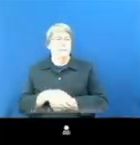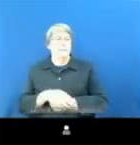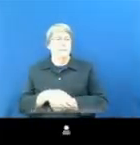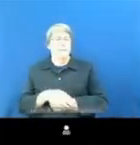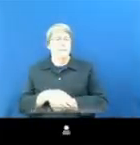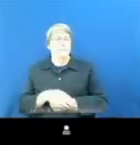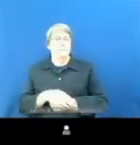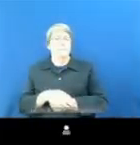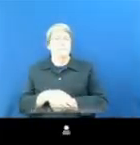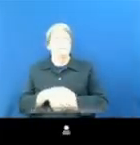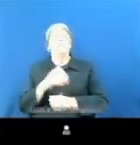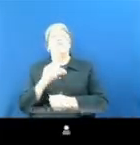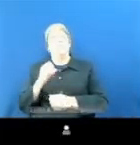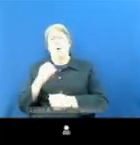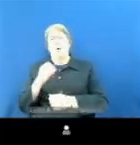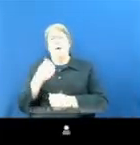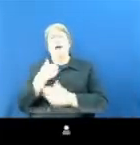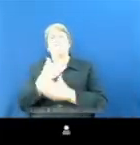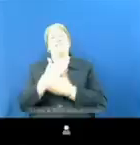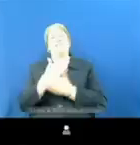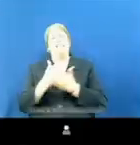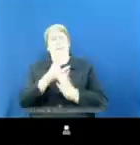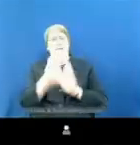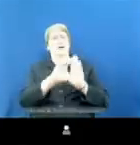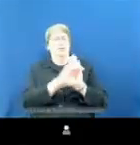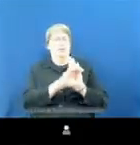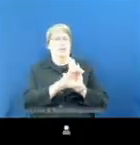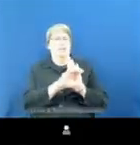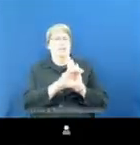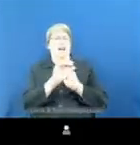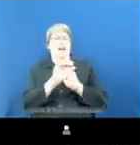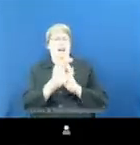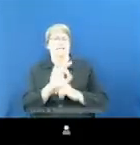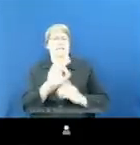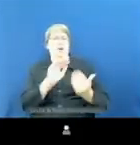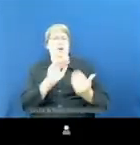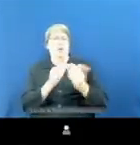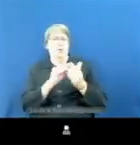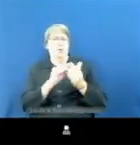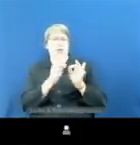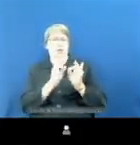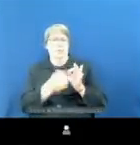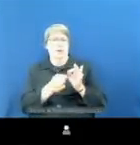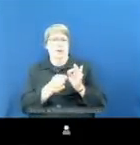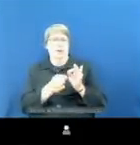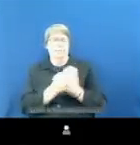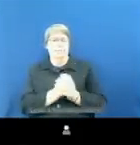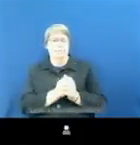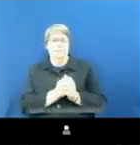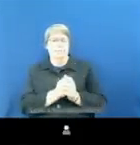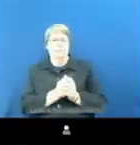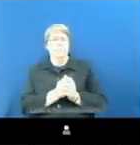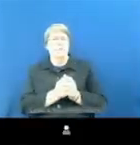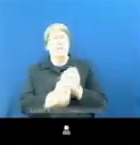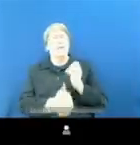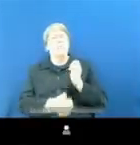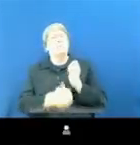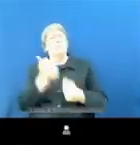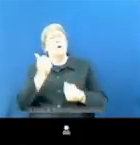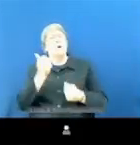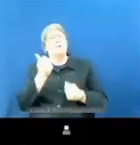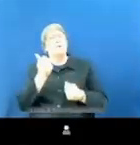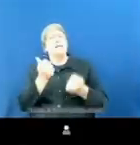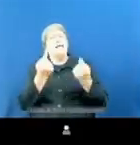So there are some characteristics of community interpreting that they tend to mostly occur in